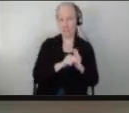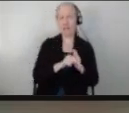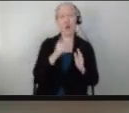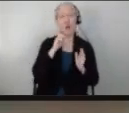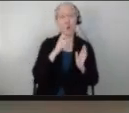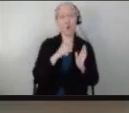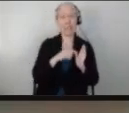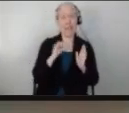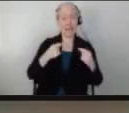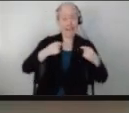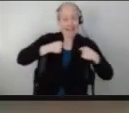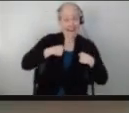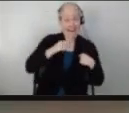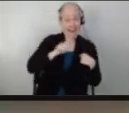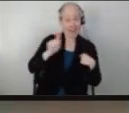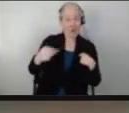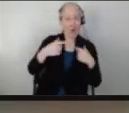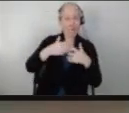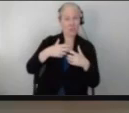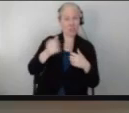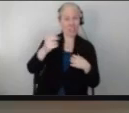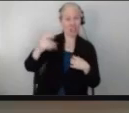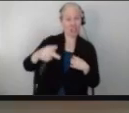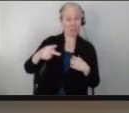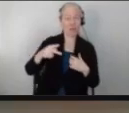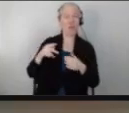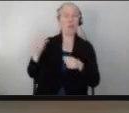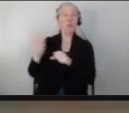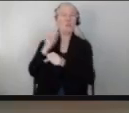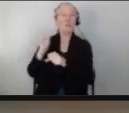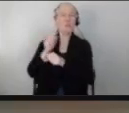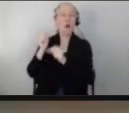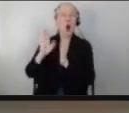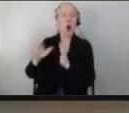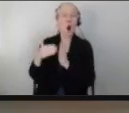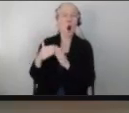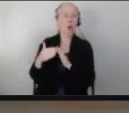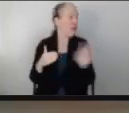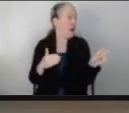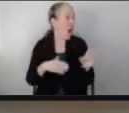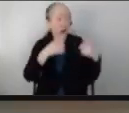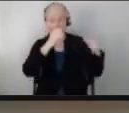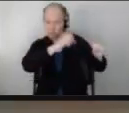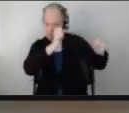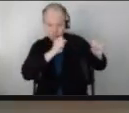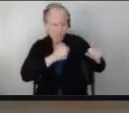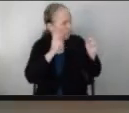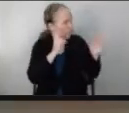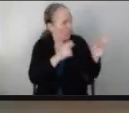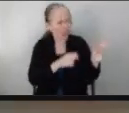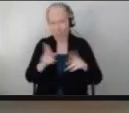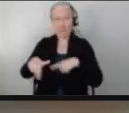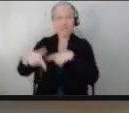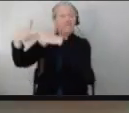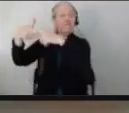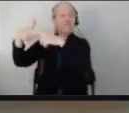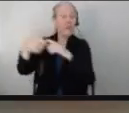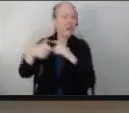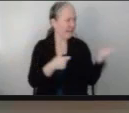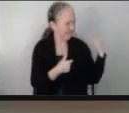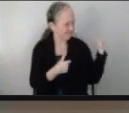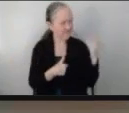machine shop, the machinist would stop what they were doing and work my job. So it was an advantage in